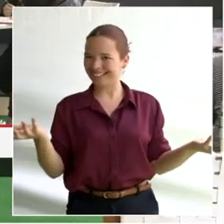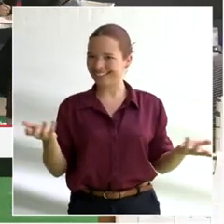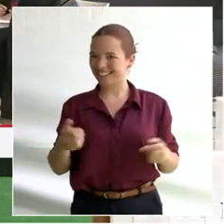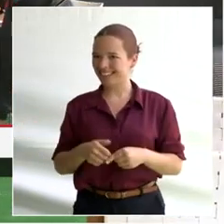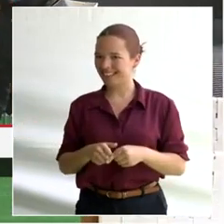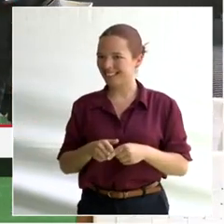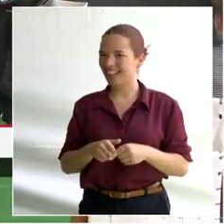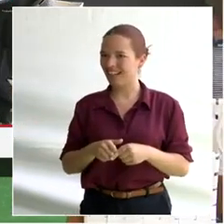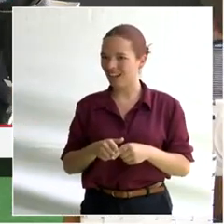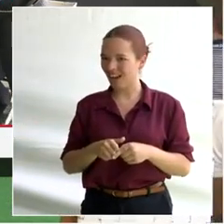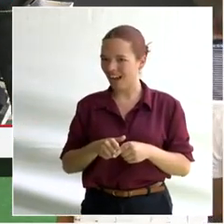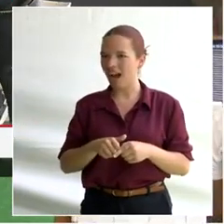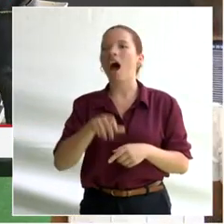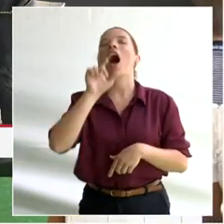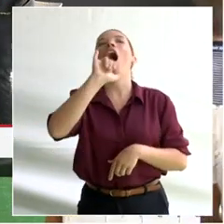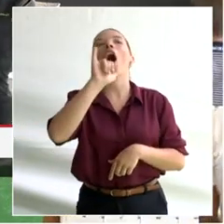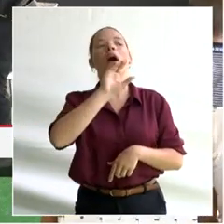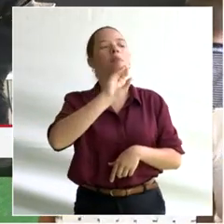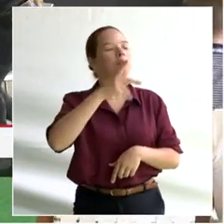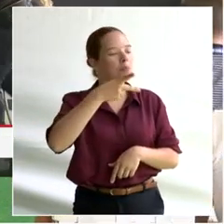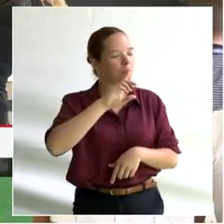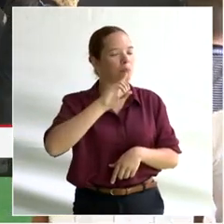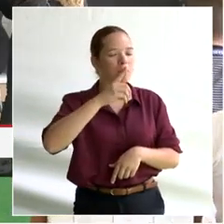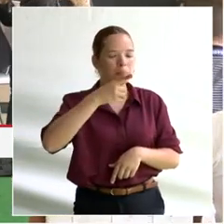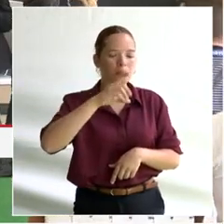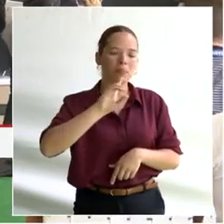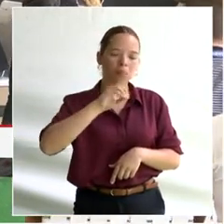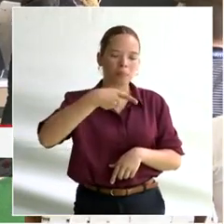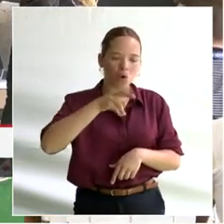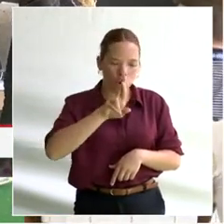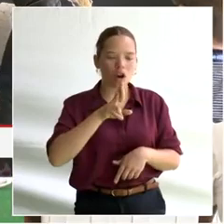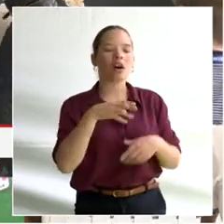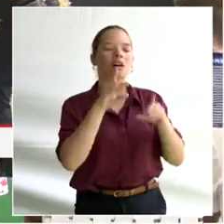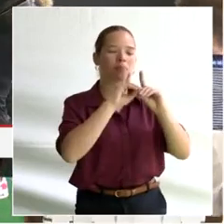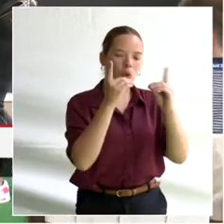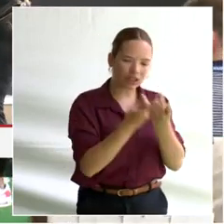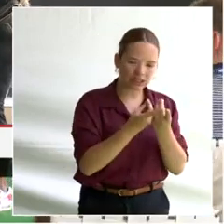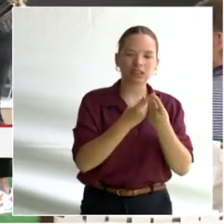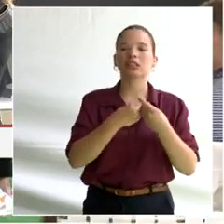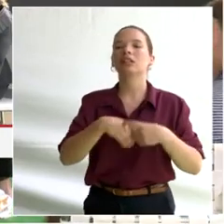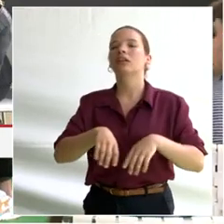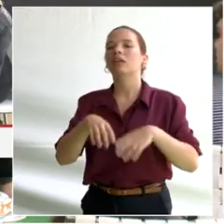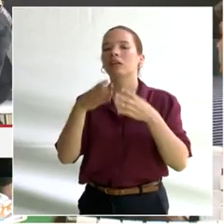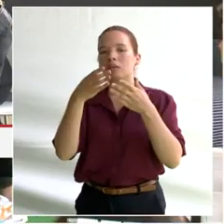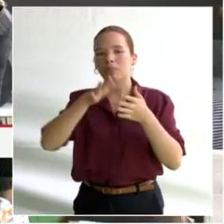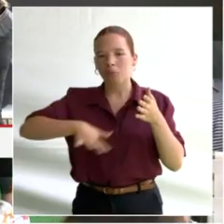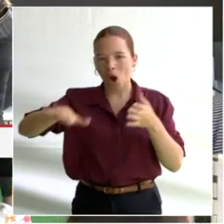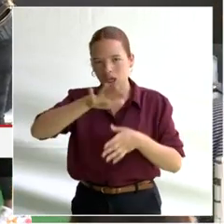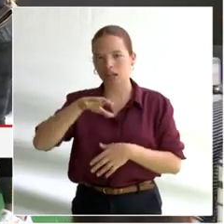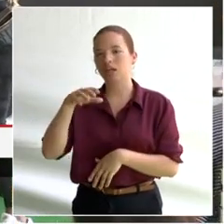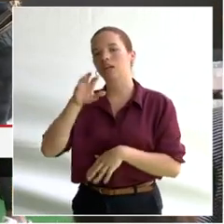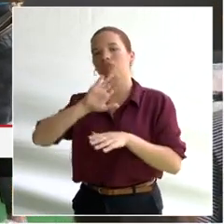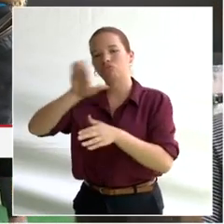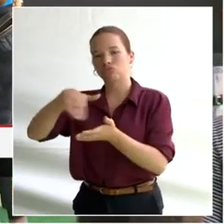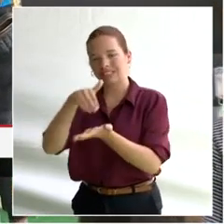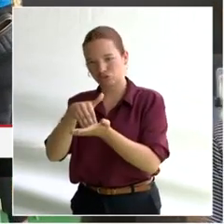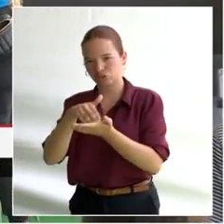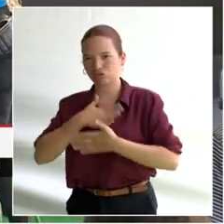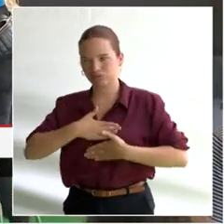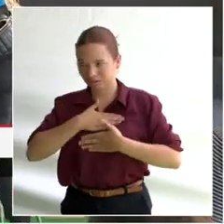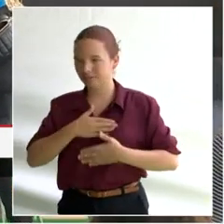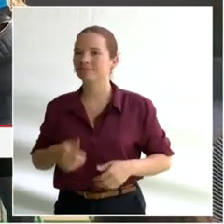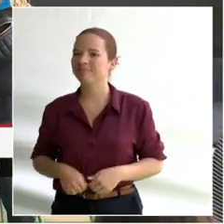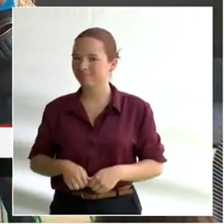Welcome. Which number is it? 26. All right, so Hey, DPR. 26 belongs